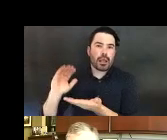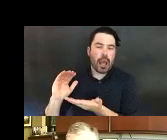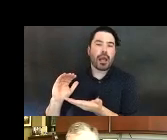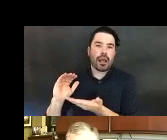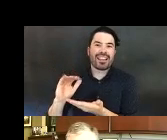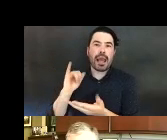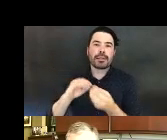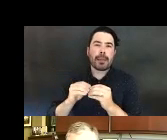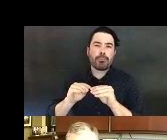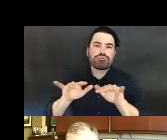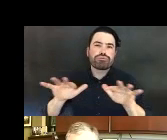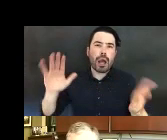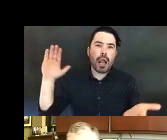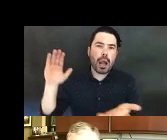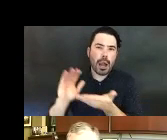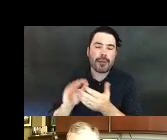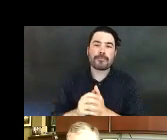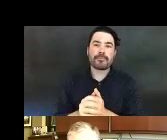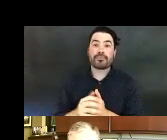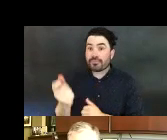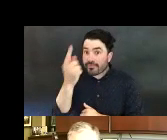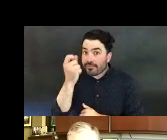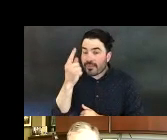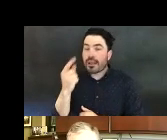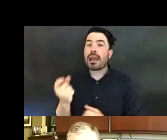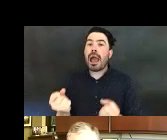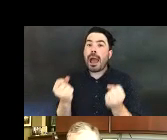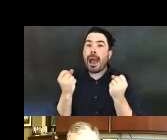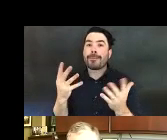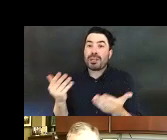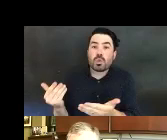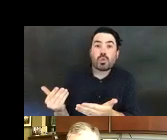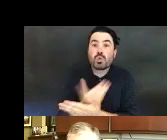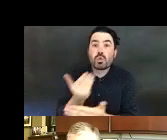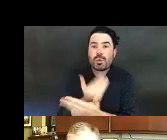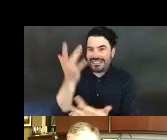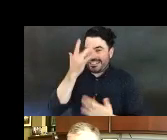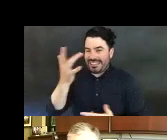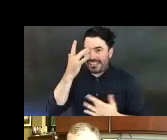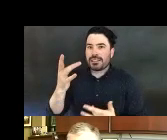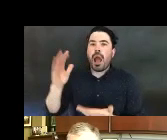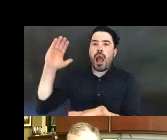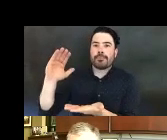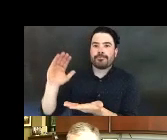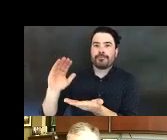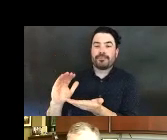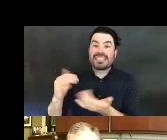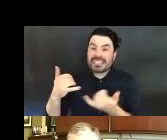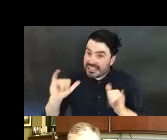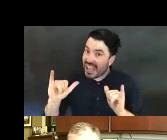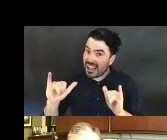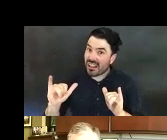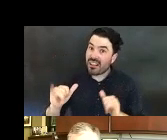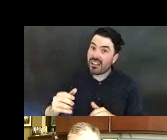And as I said before, the national rate of new cases is starting to decline, though still quite high. If we take the next slide.